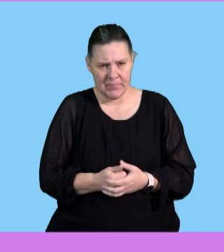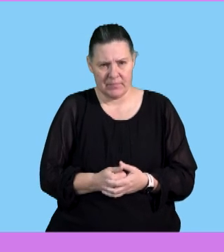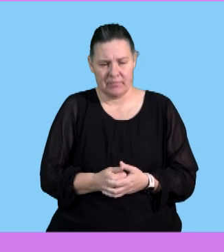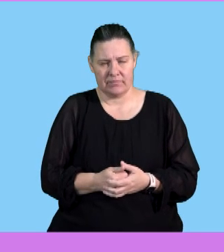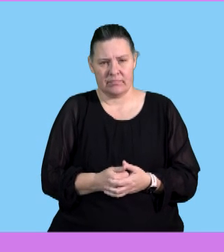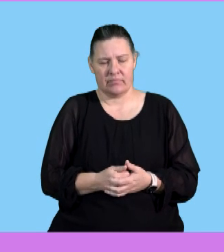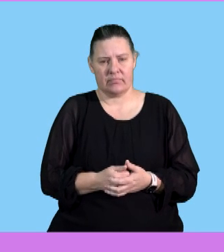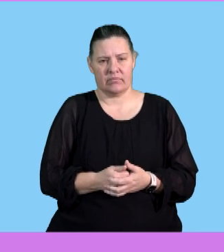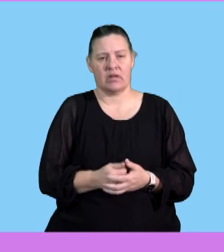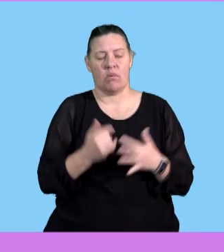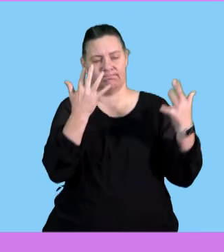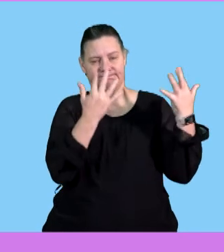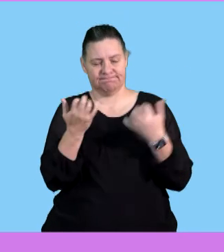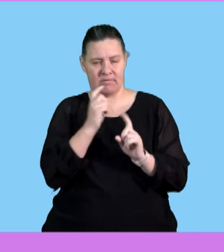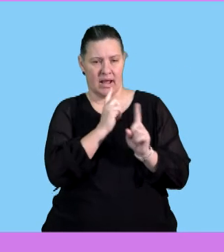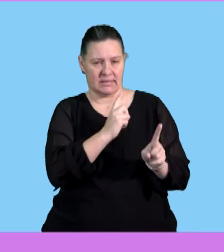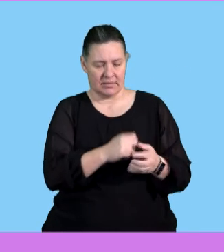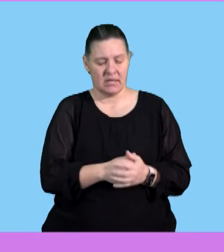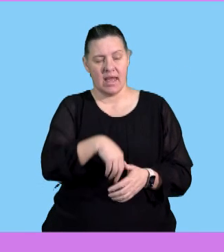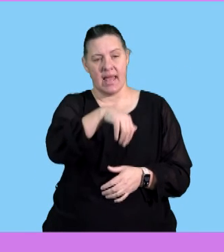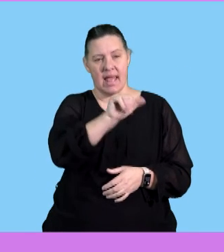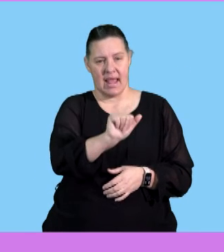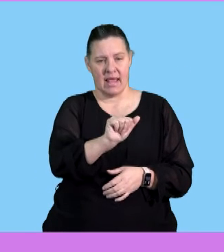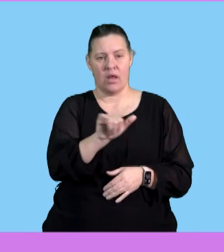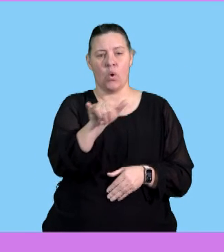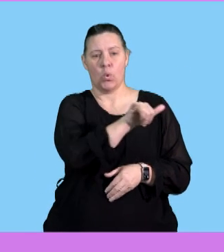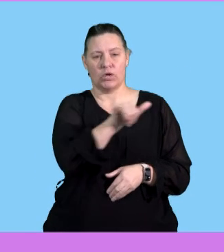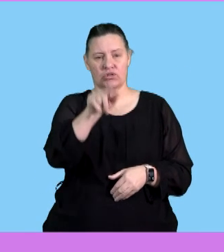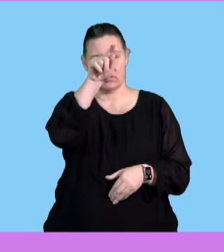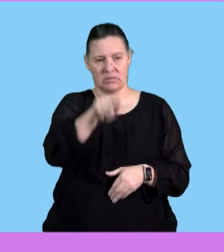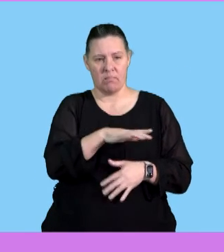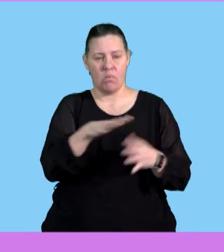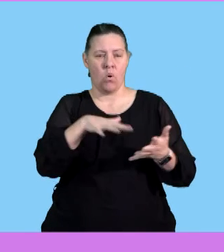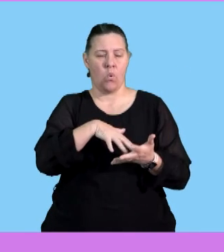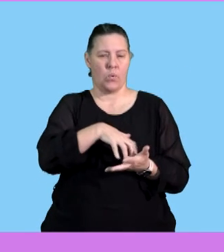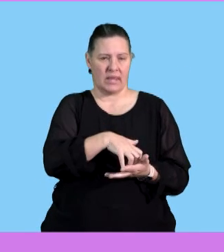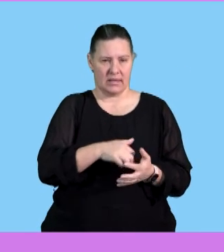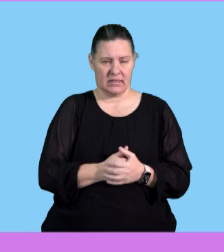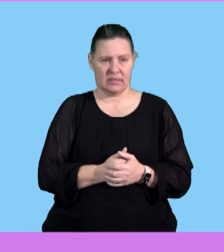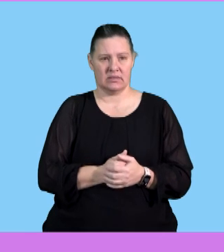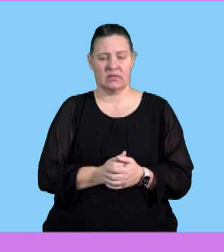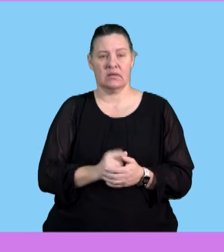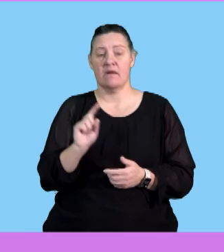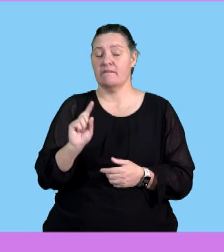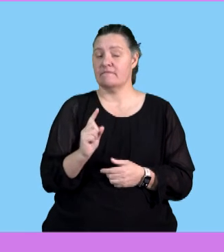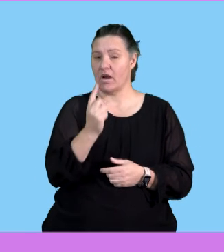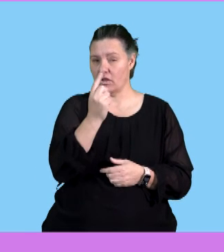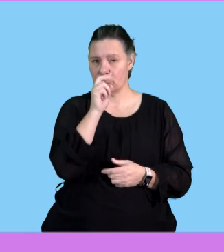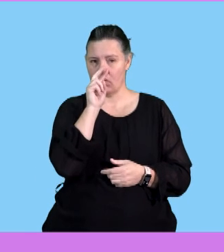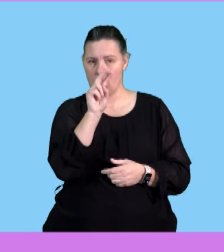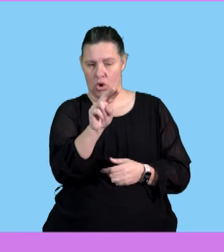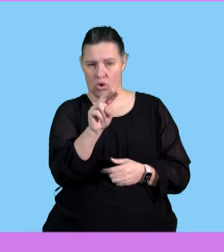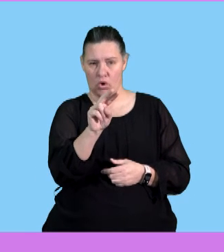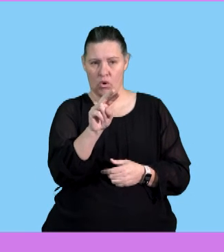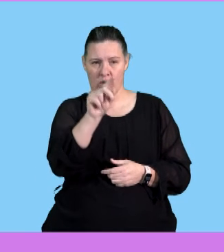So now let us work those questions out. Number A, which currency is the weakest? So now, firstly,